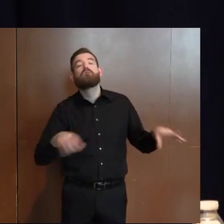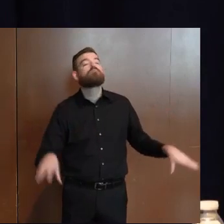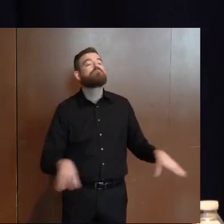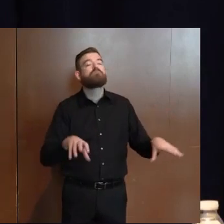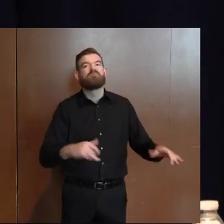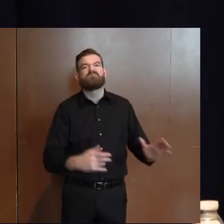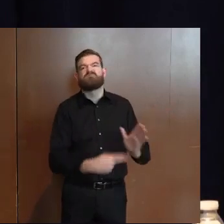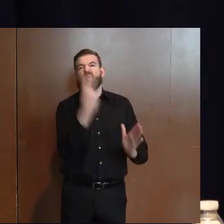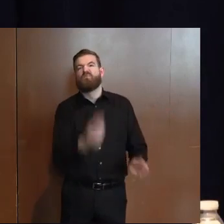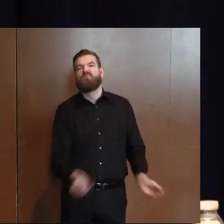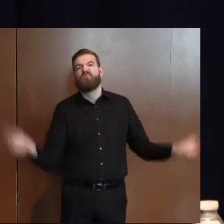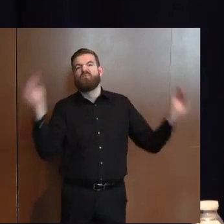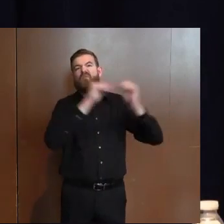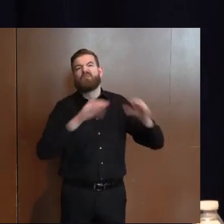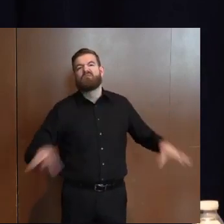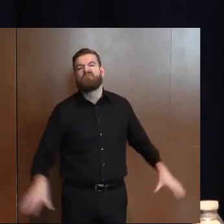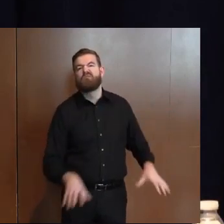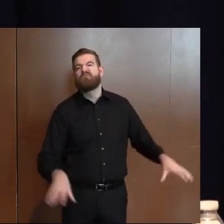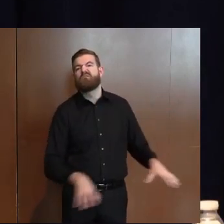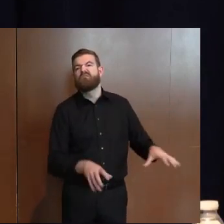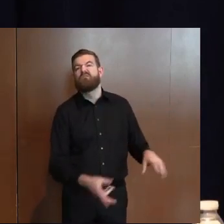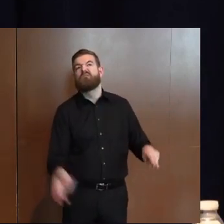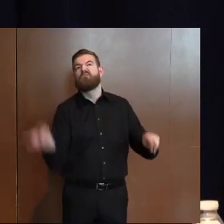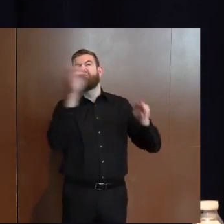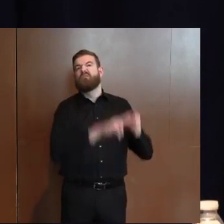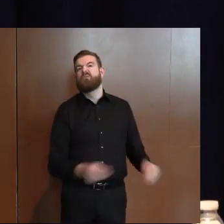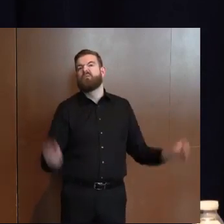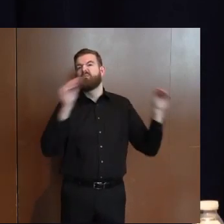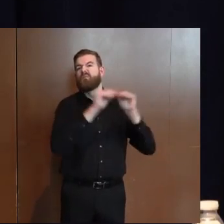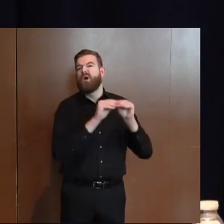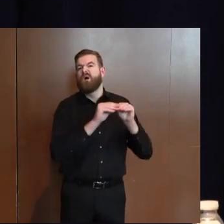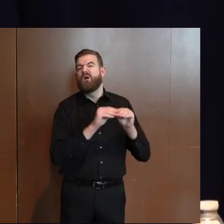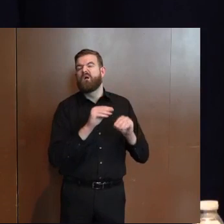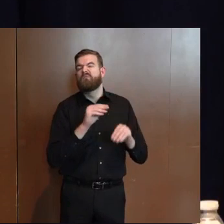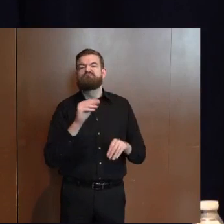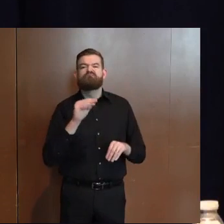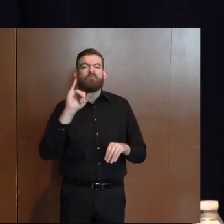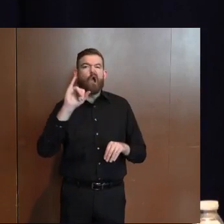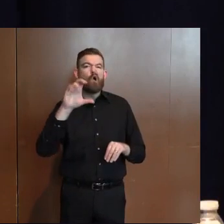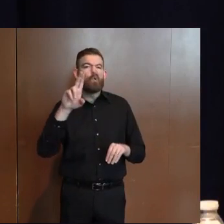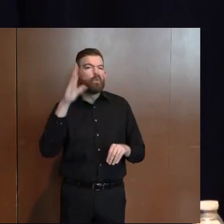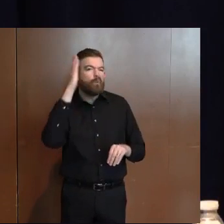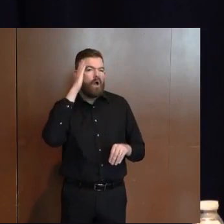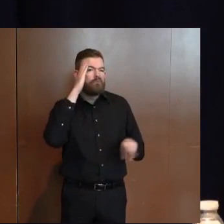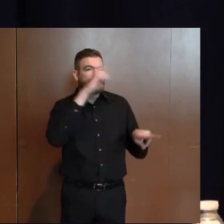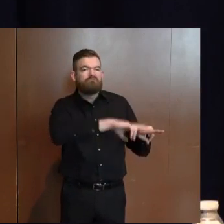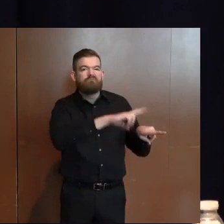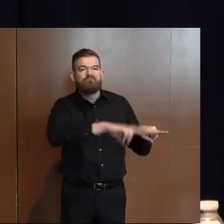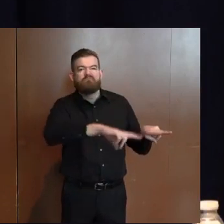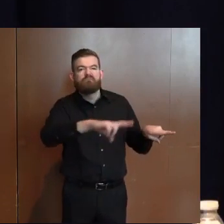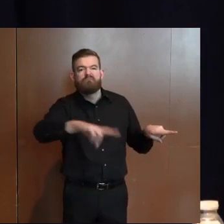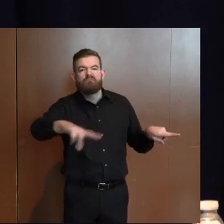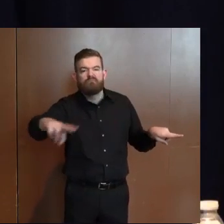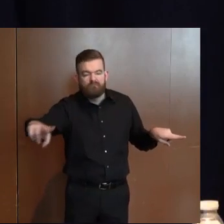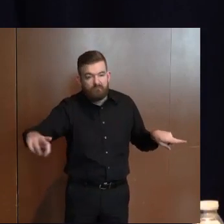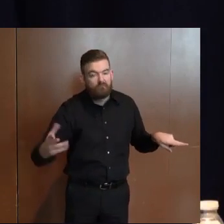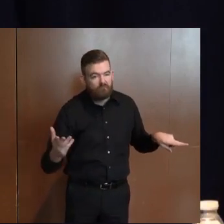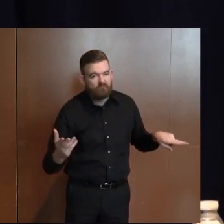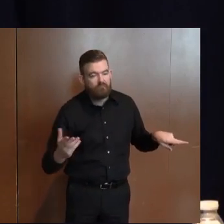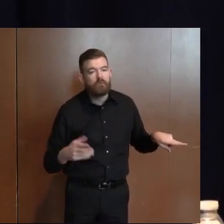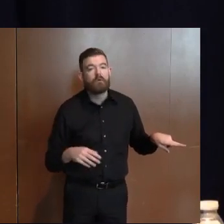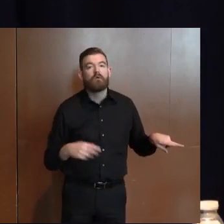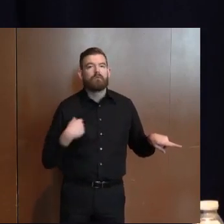now. So we believe the beds will be there. We want to make sure that the supplies and the